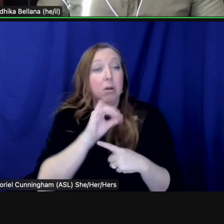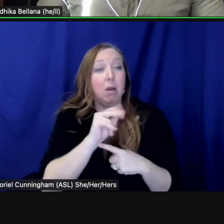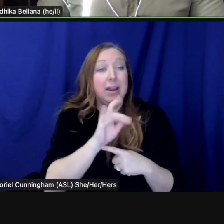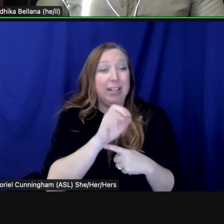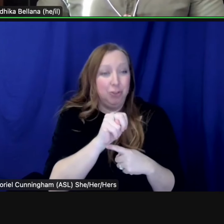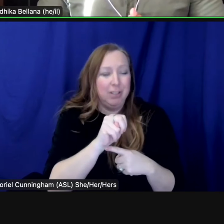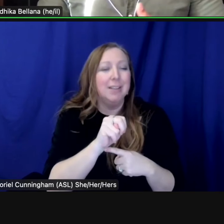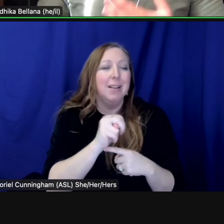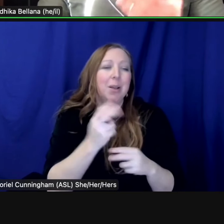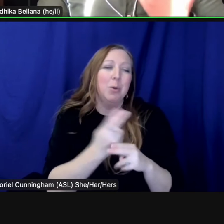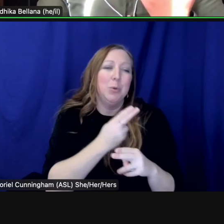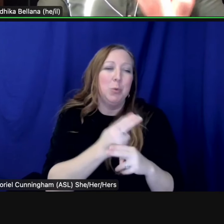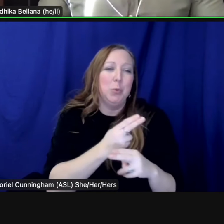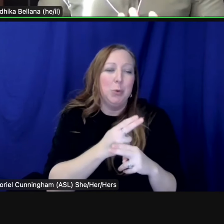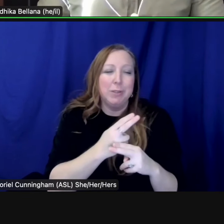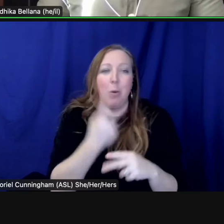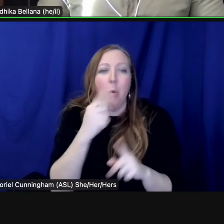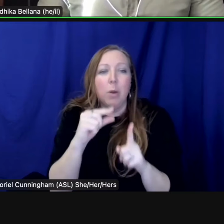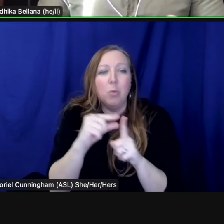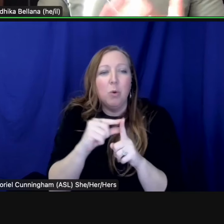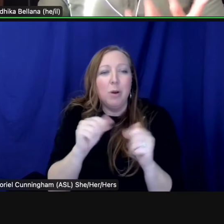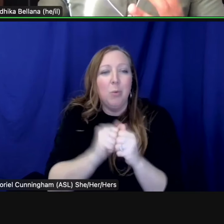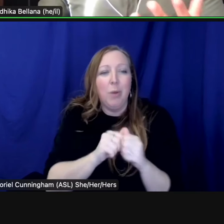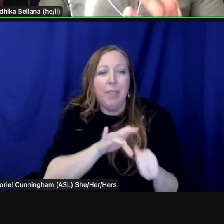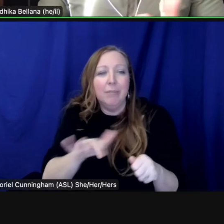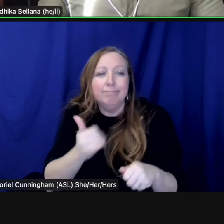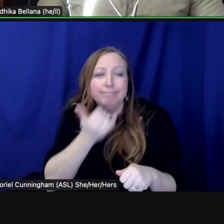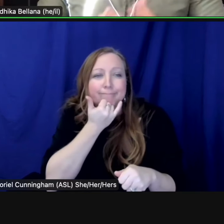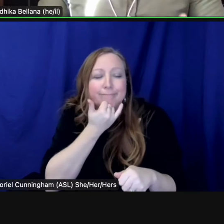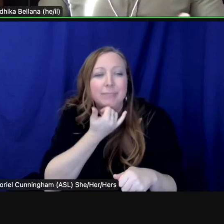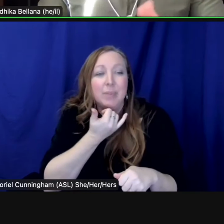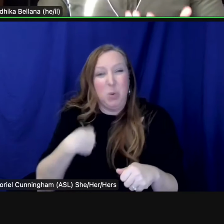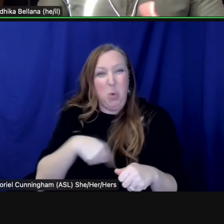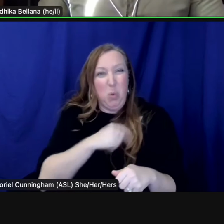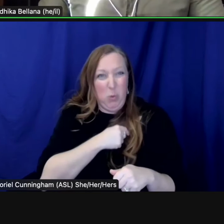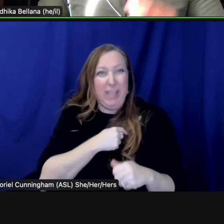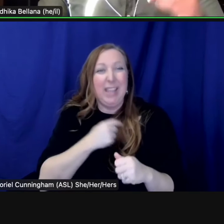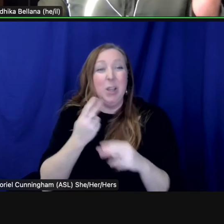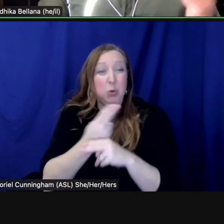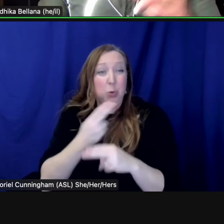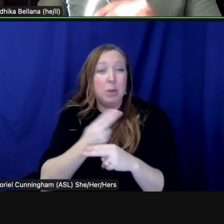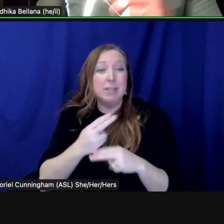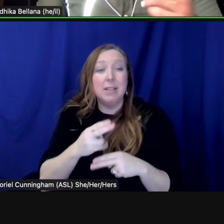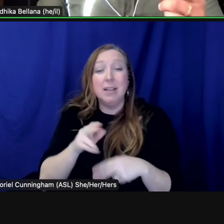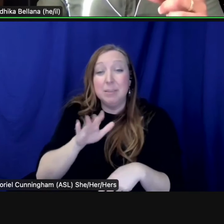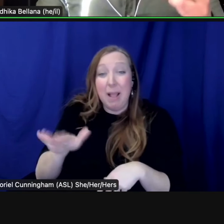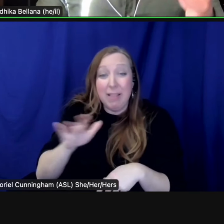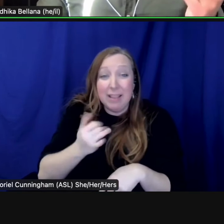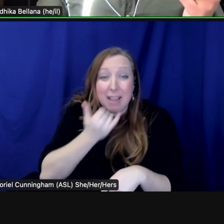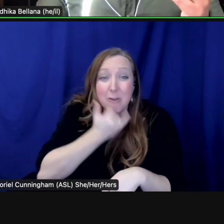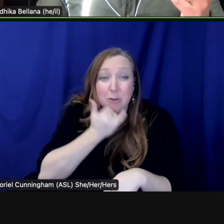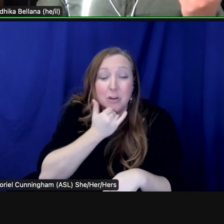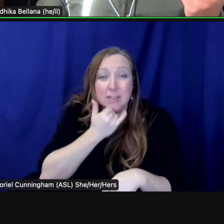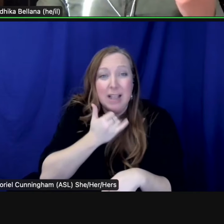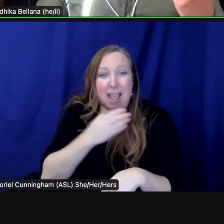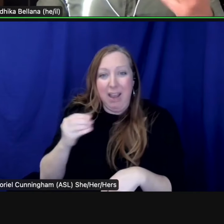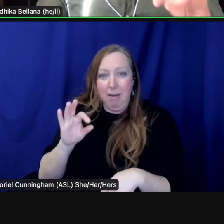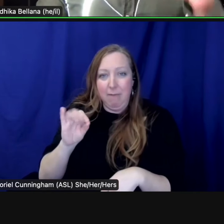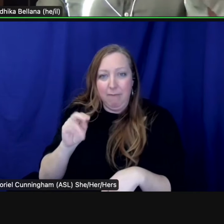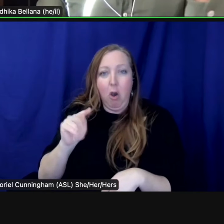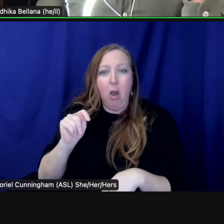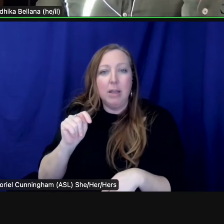the story with spelling typos, or with spelling errors and font errors. So essentially,